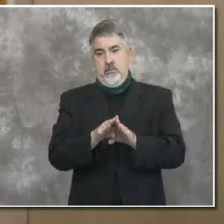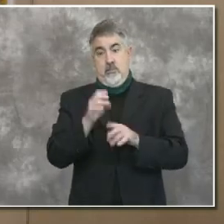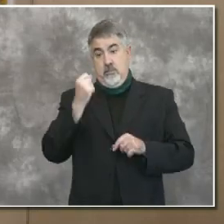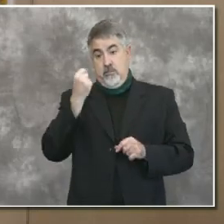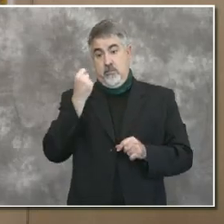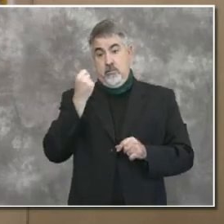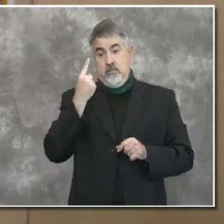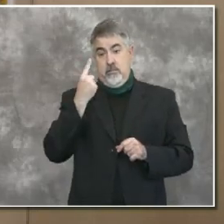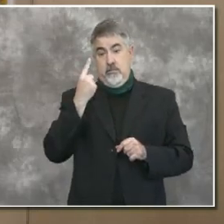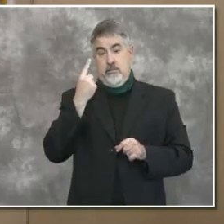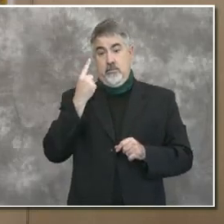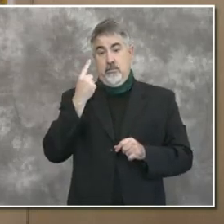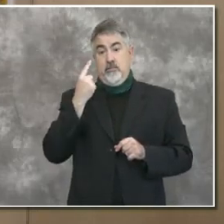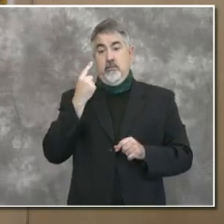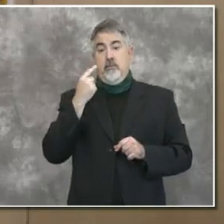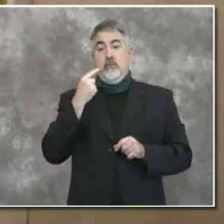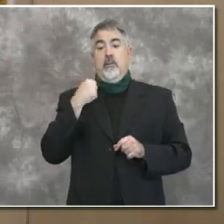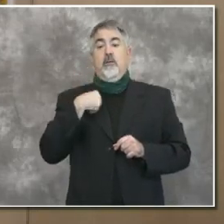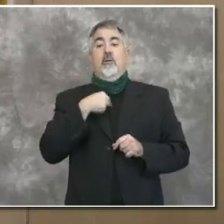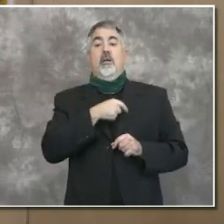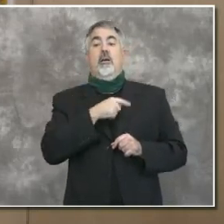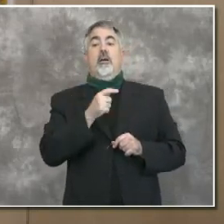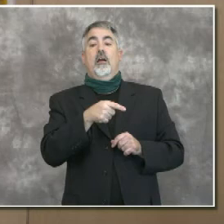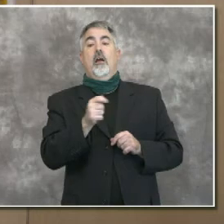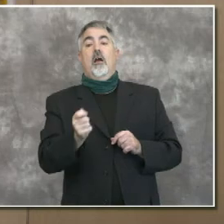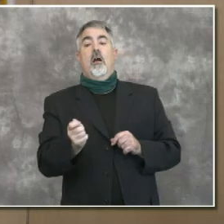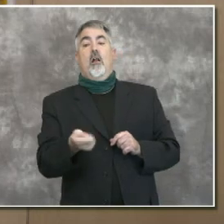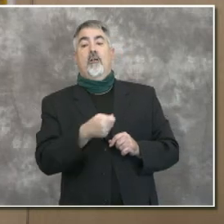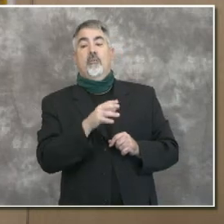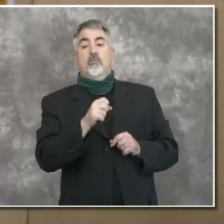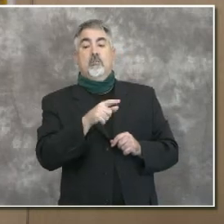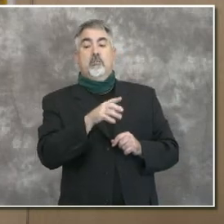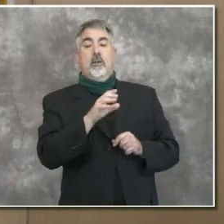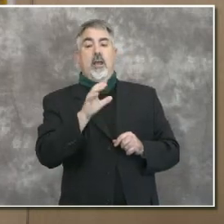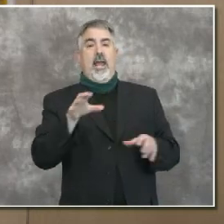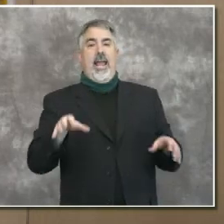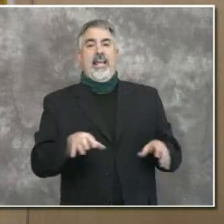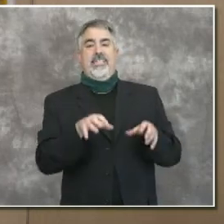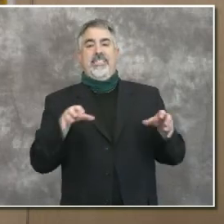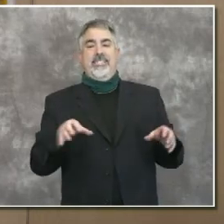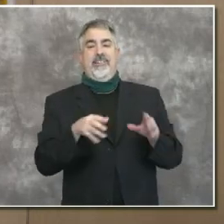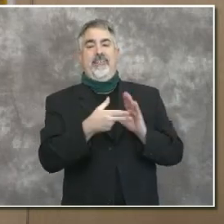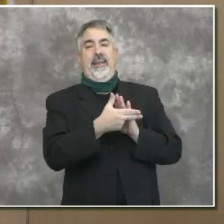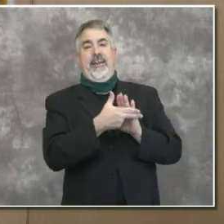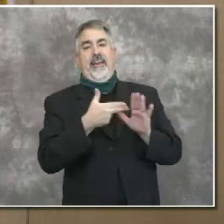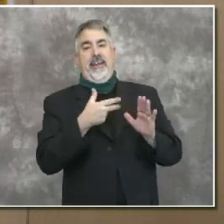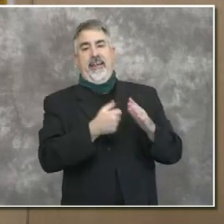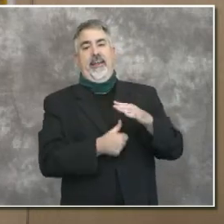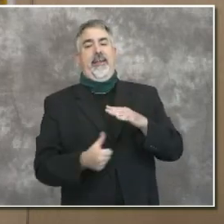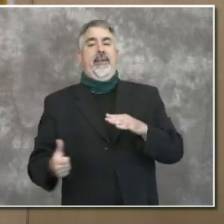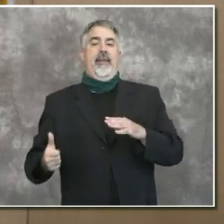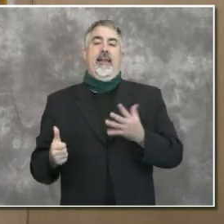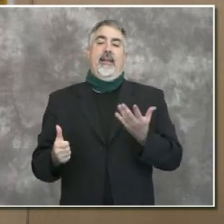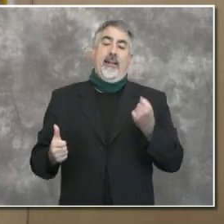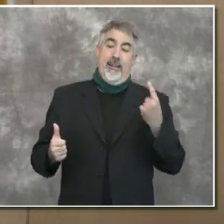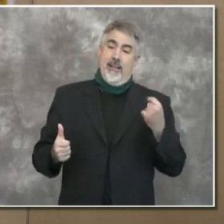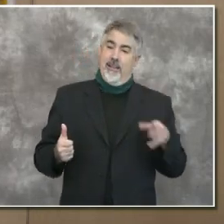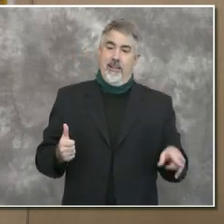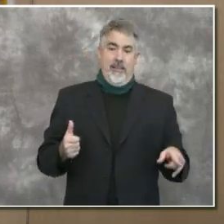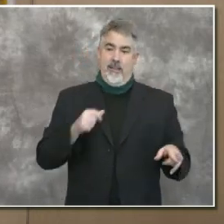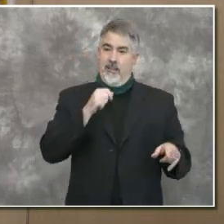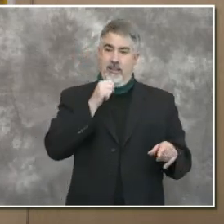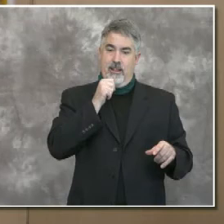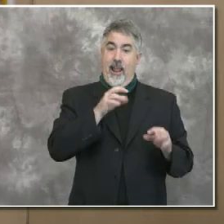the golf courses as an activity, but in this particular case, it is not family units, it is